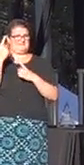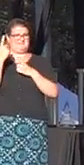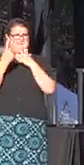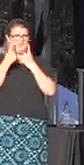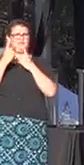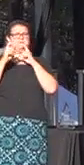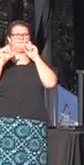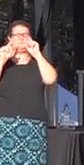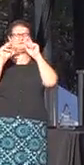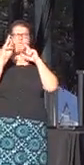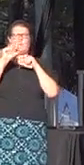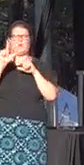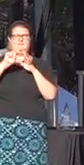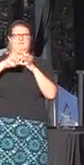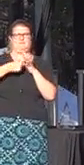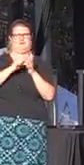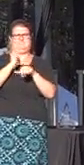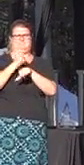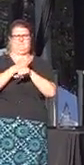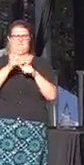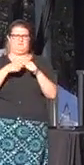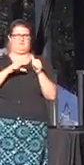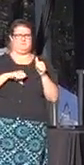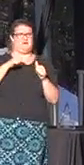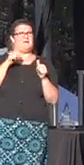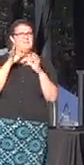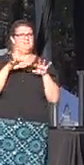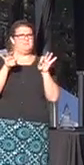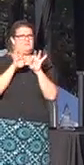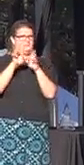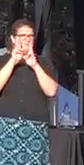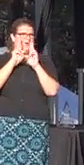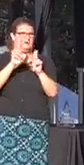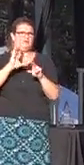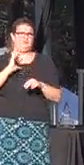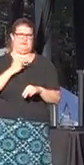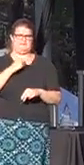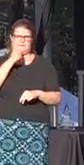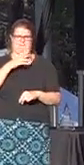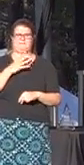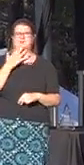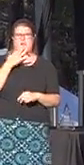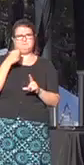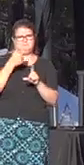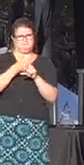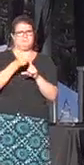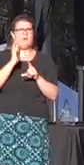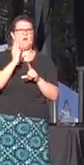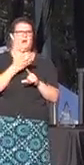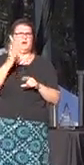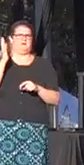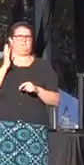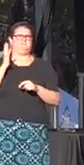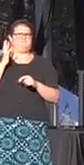Stonewall as the origin of Pride today, it's important to honor those trans women of color that are in fact our